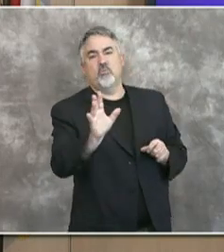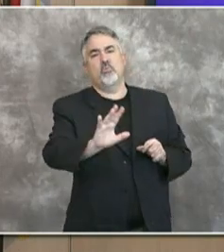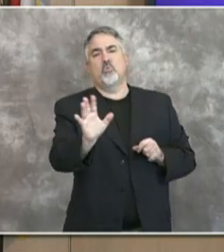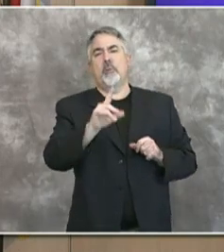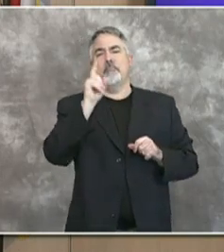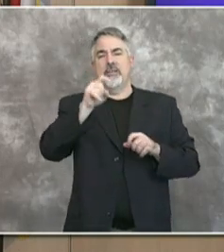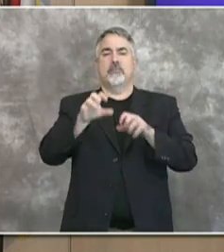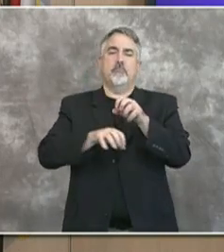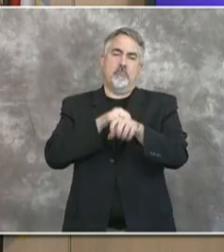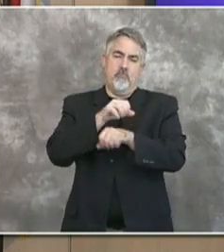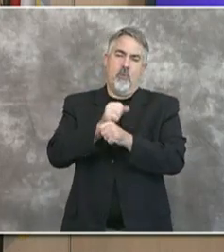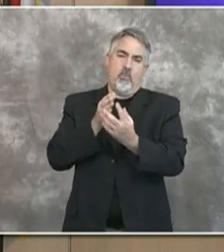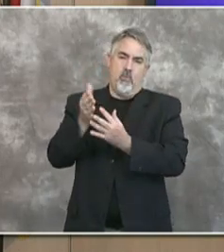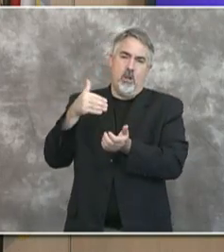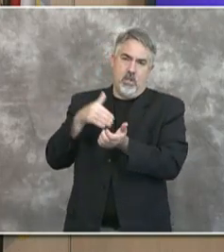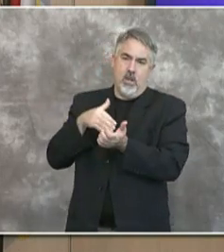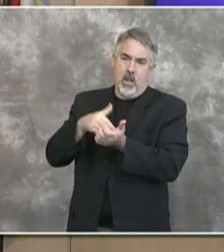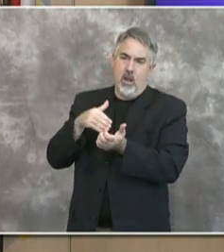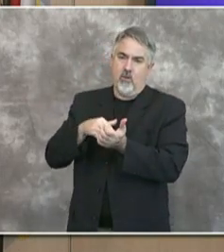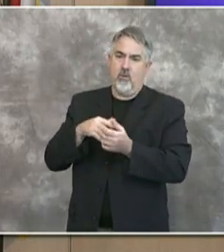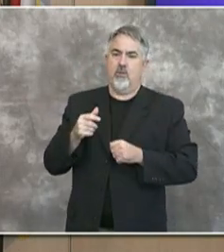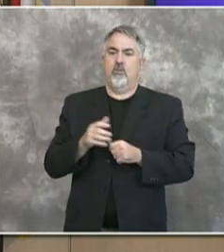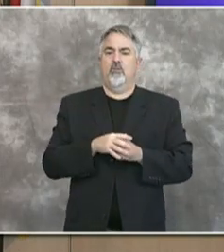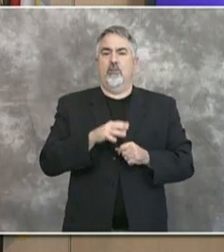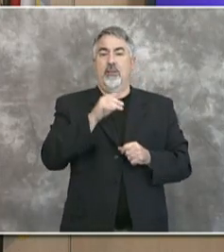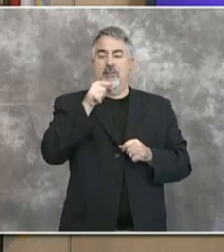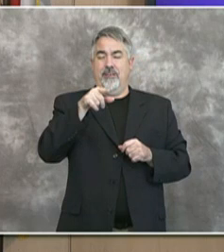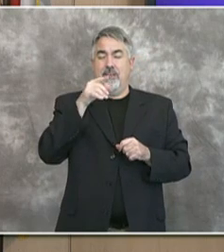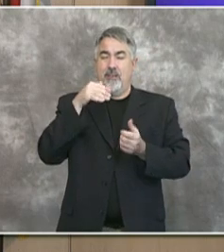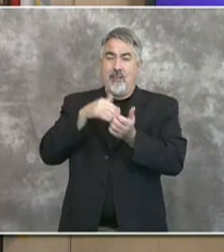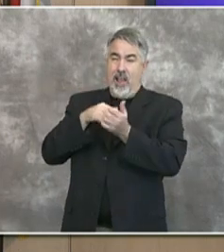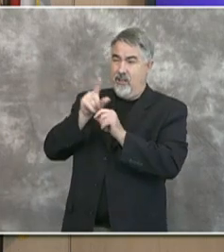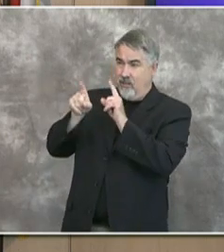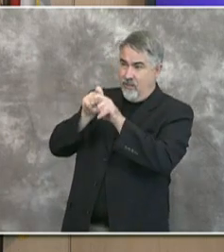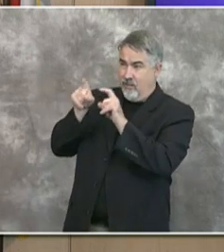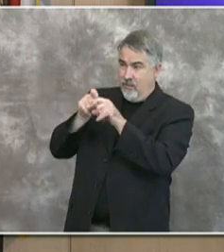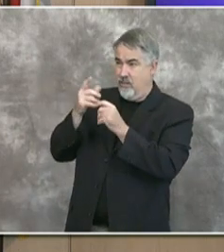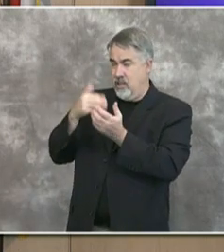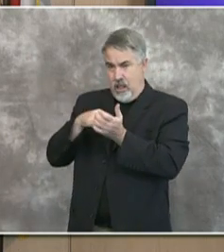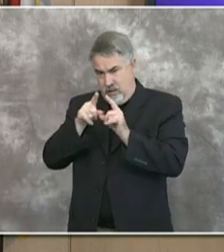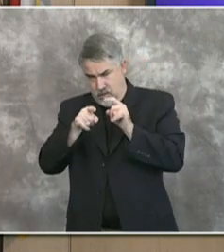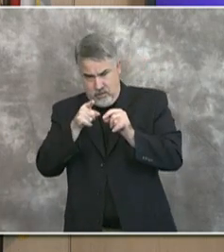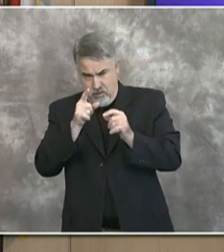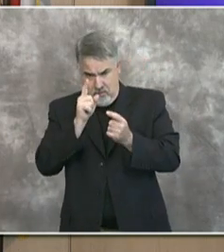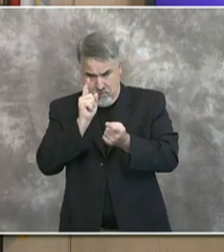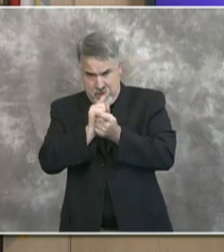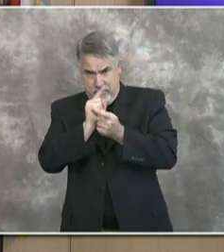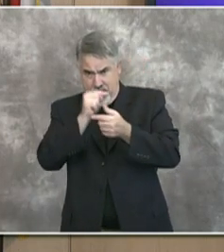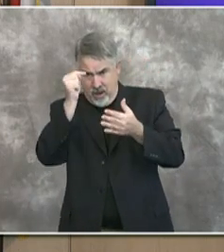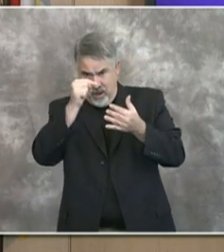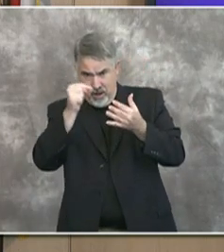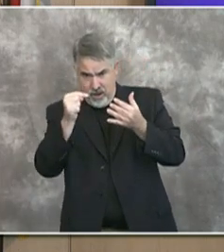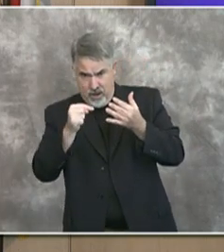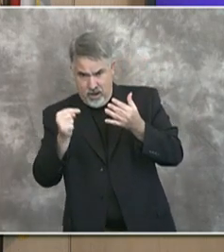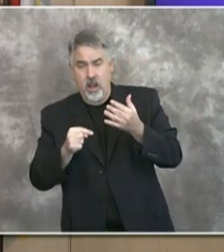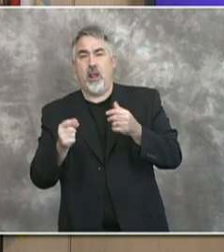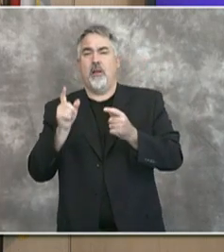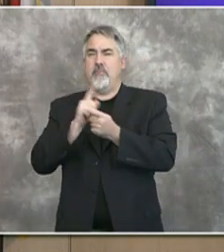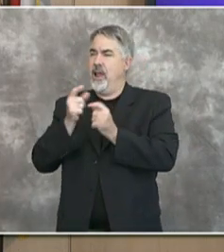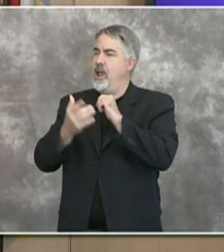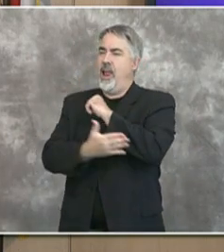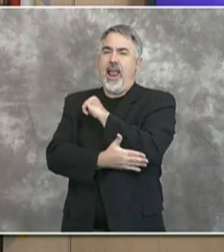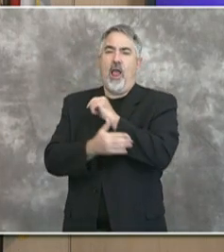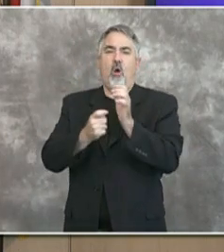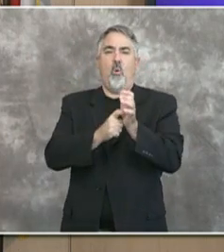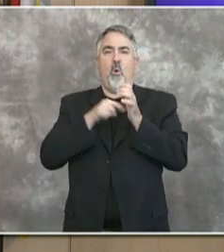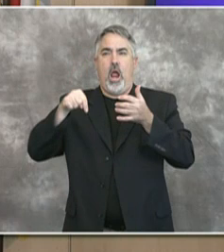met the criteria for testing and have been referred there by their medical providers or by the county. In addition,